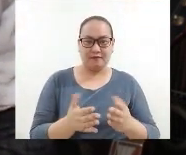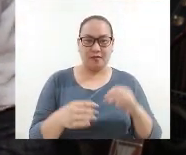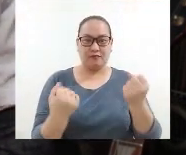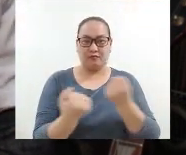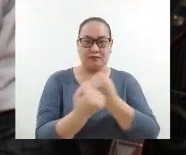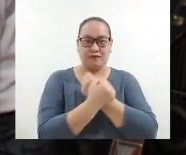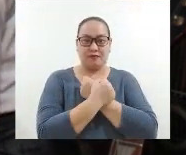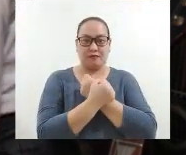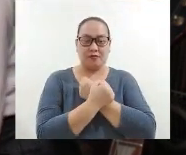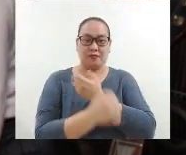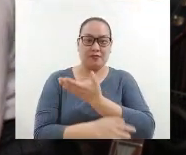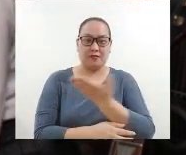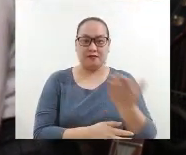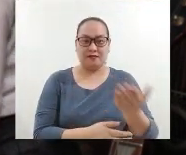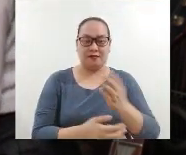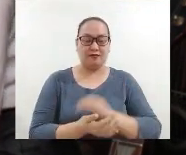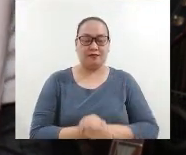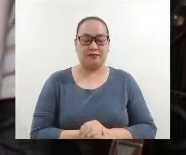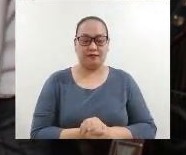mamahal sa iyo.